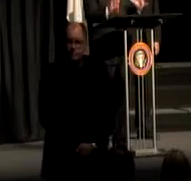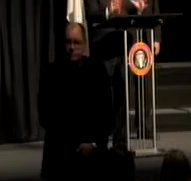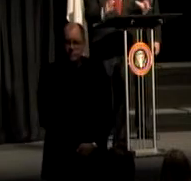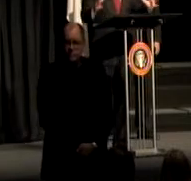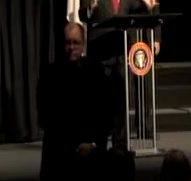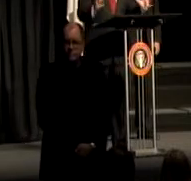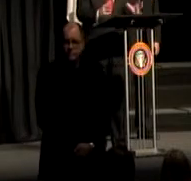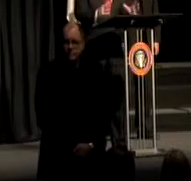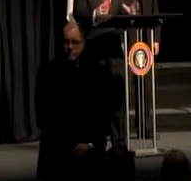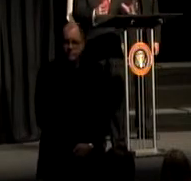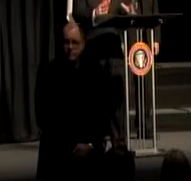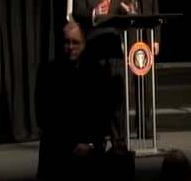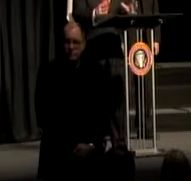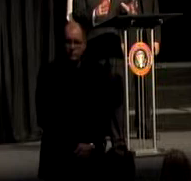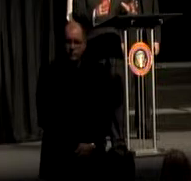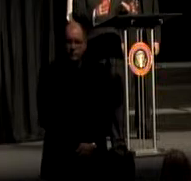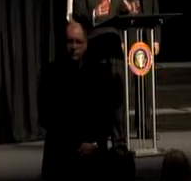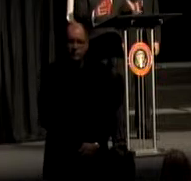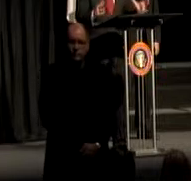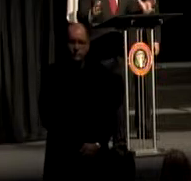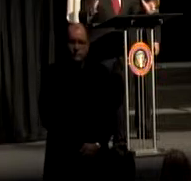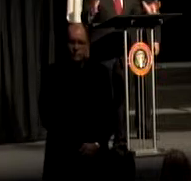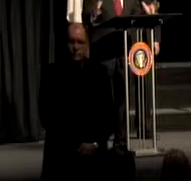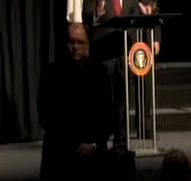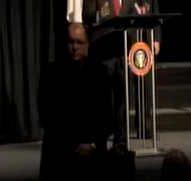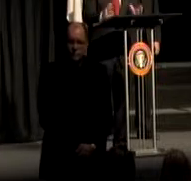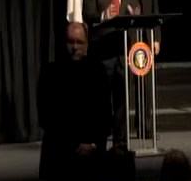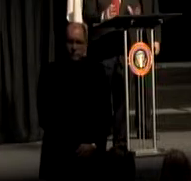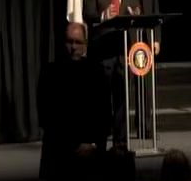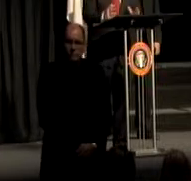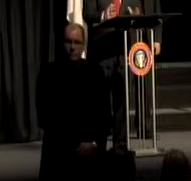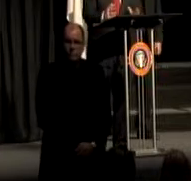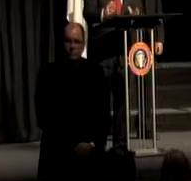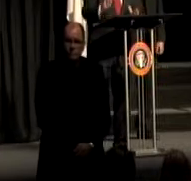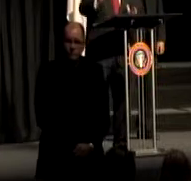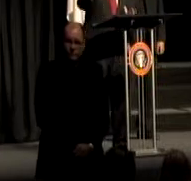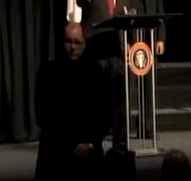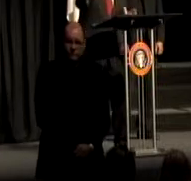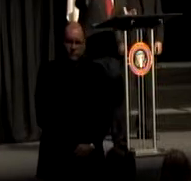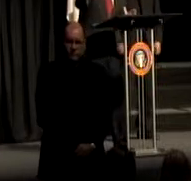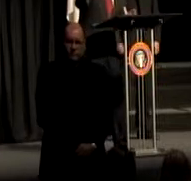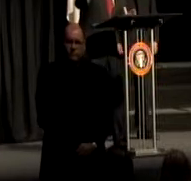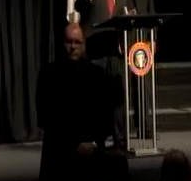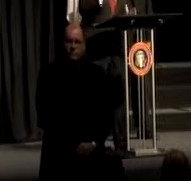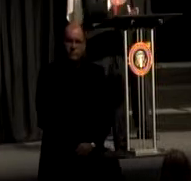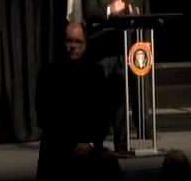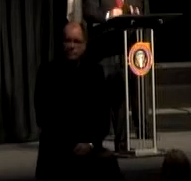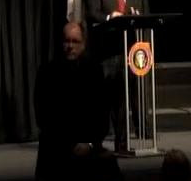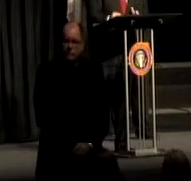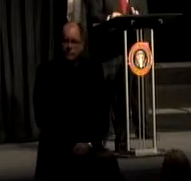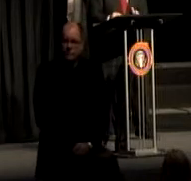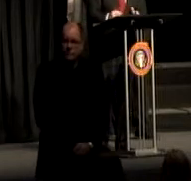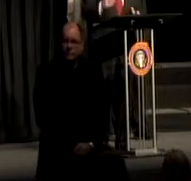say I'm going to draw near to God in other words I'm just going to walk closer to him I'm going to allow him to